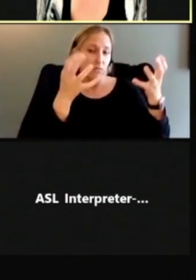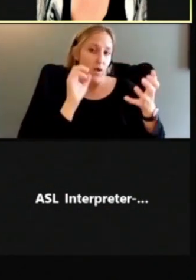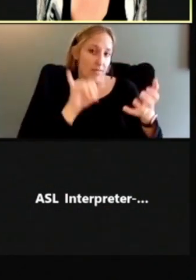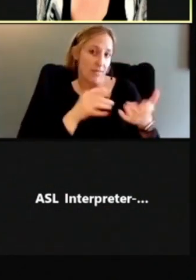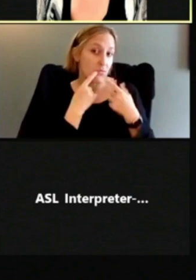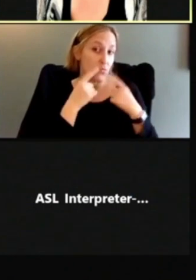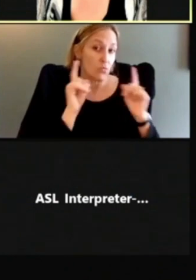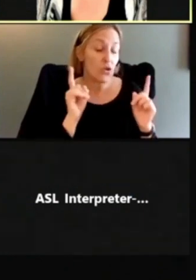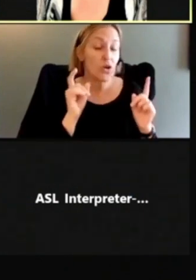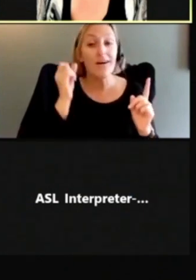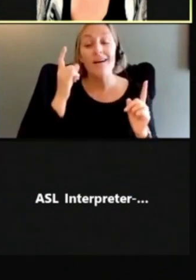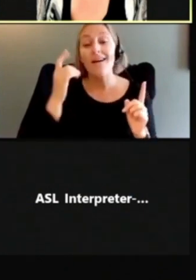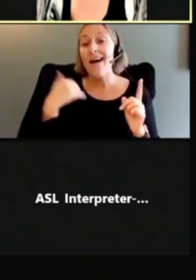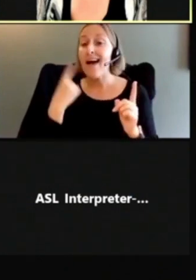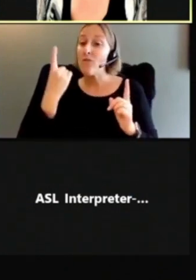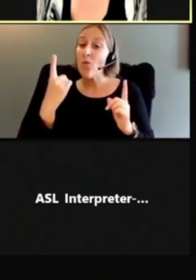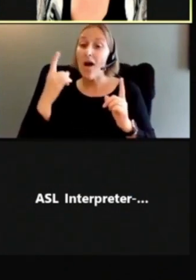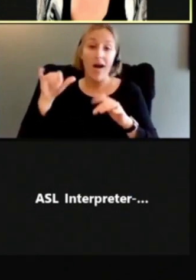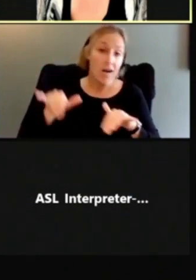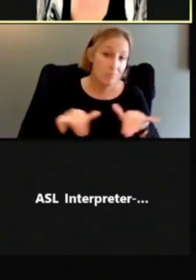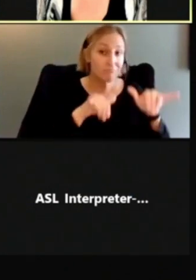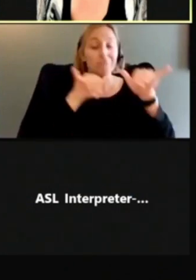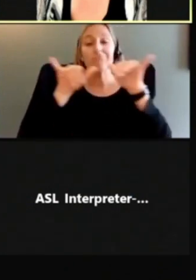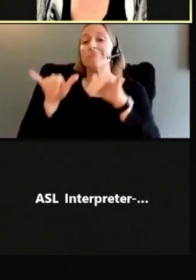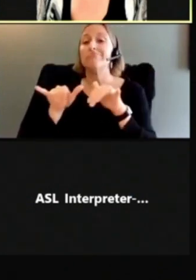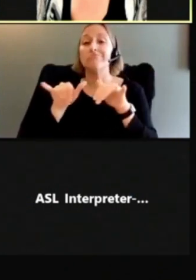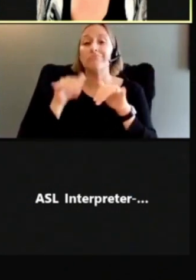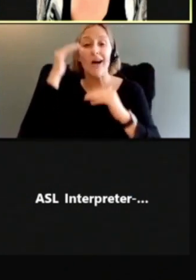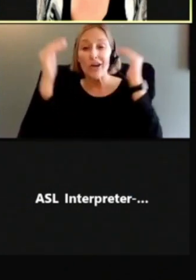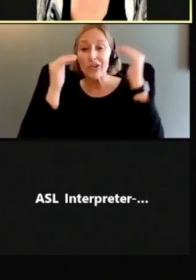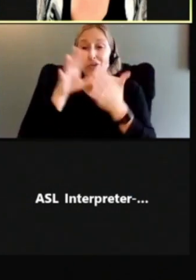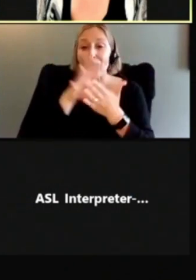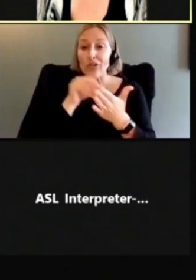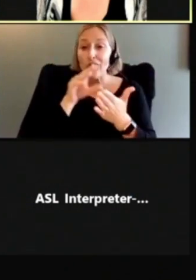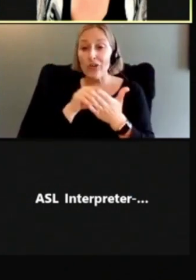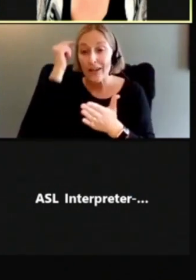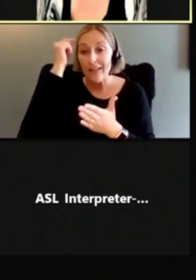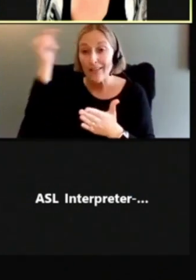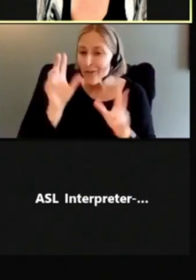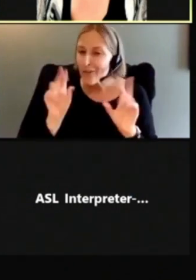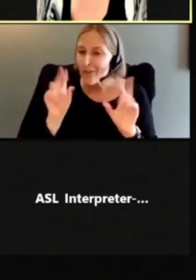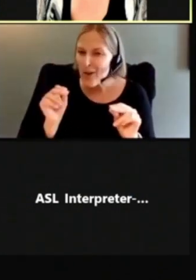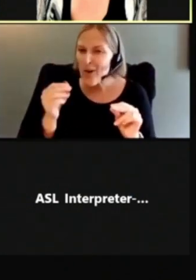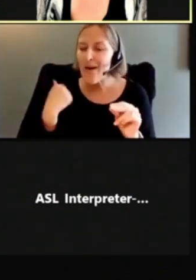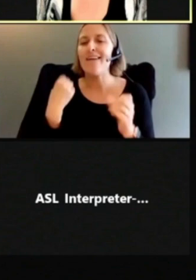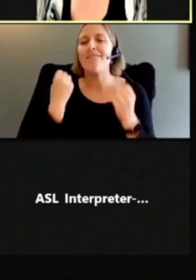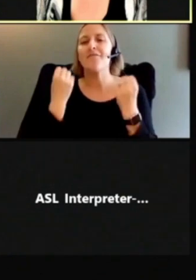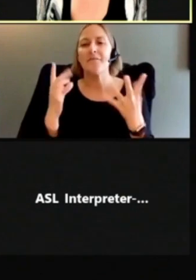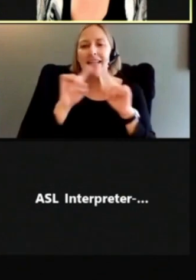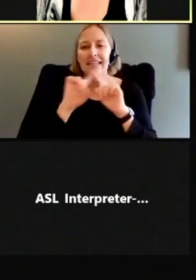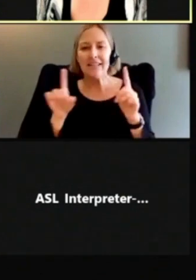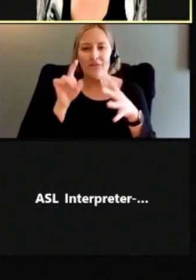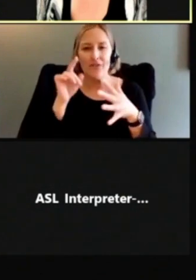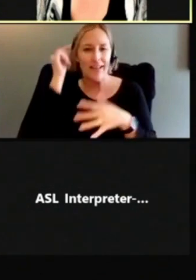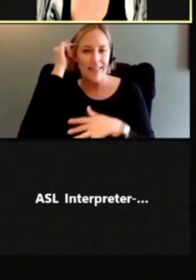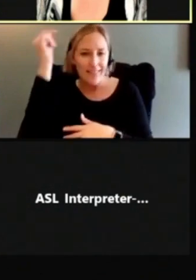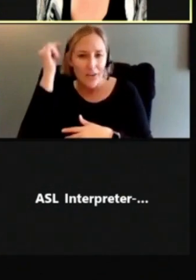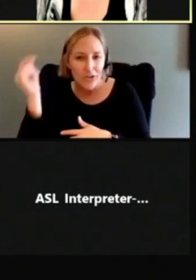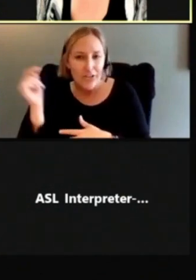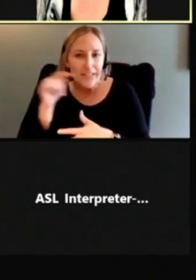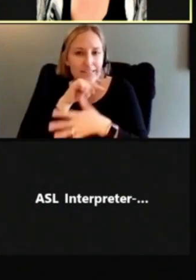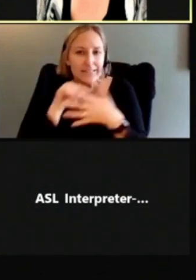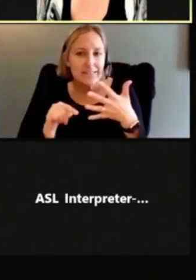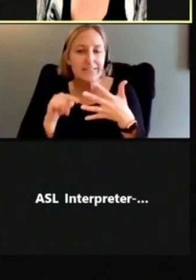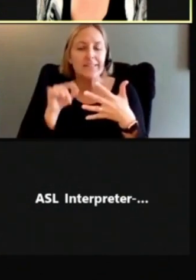no one unified adult learning theory, but there are different theories that can fit